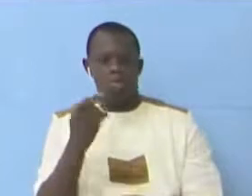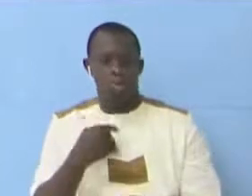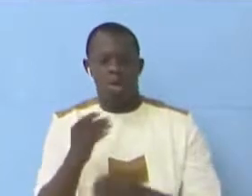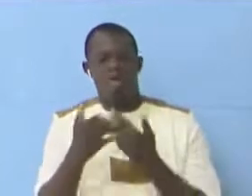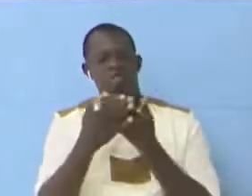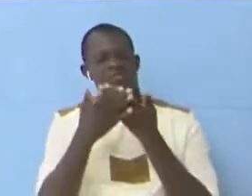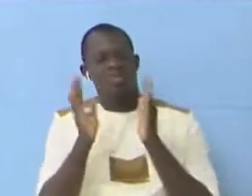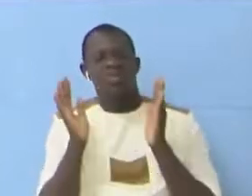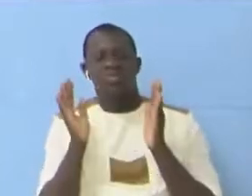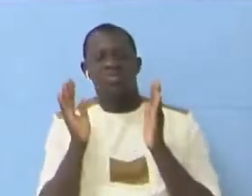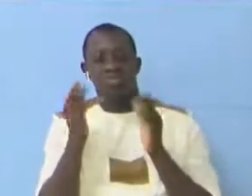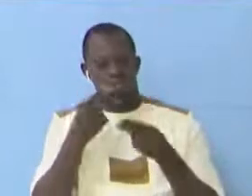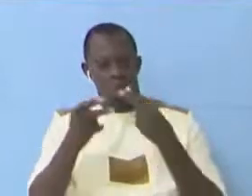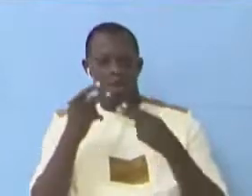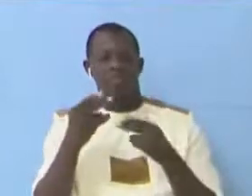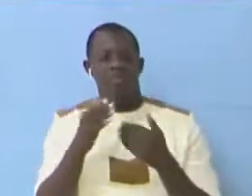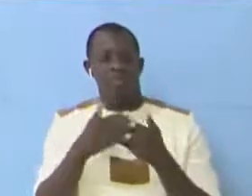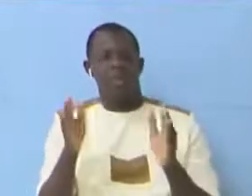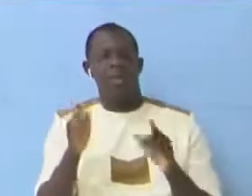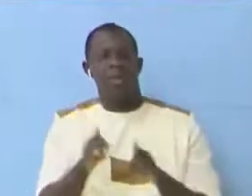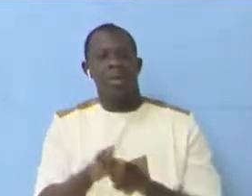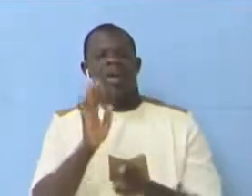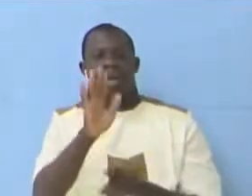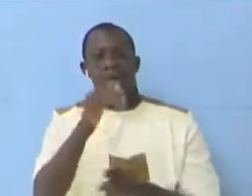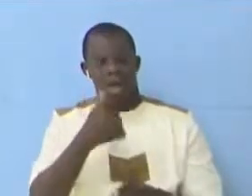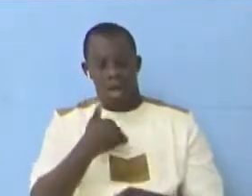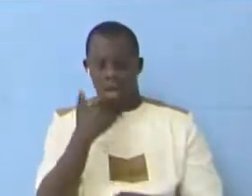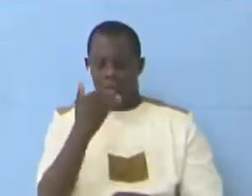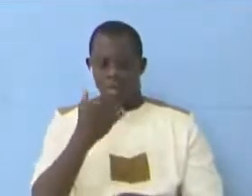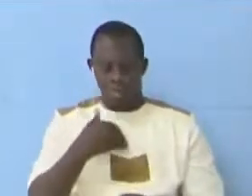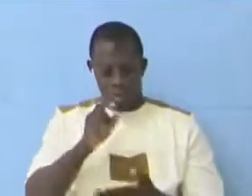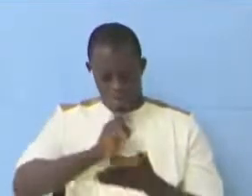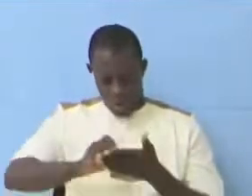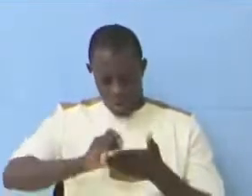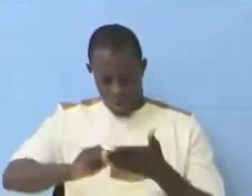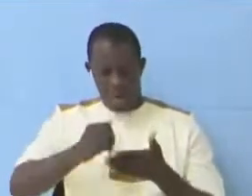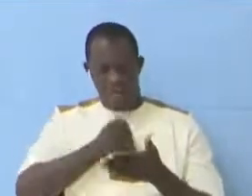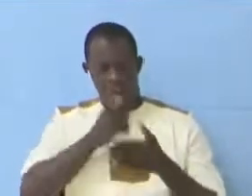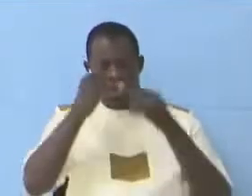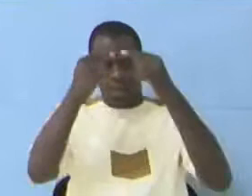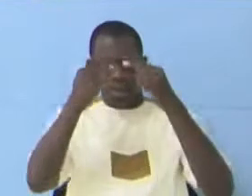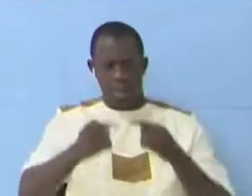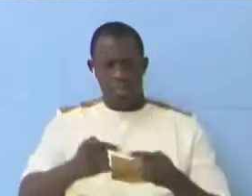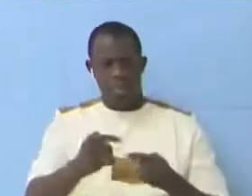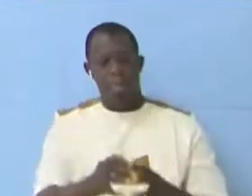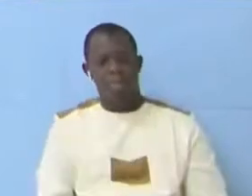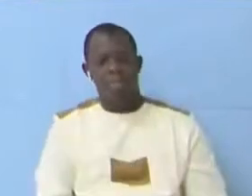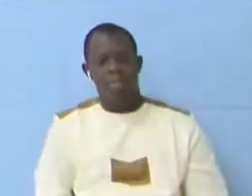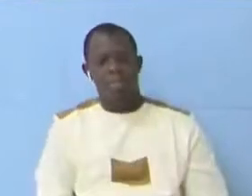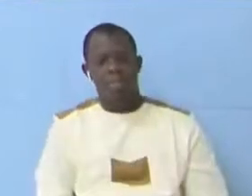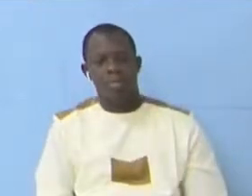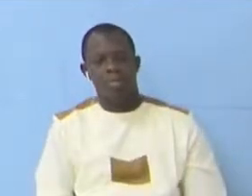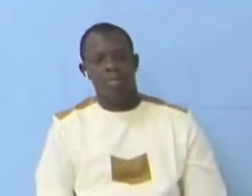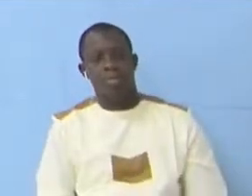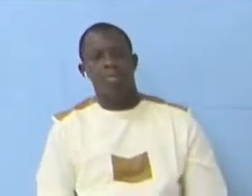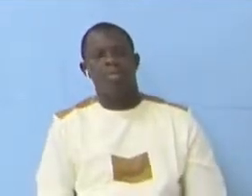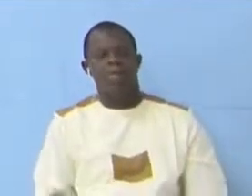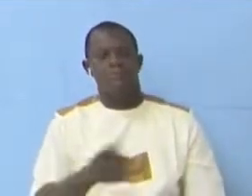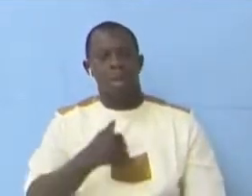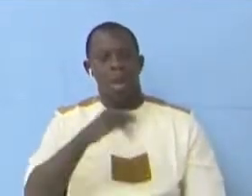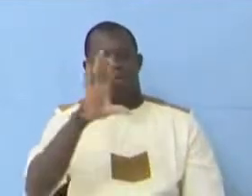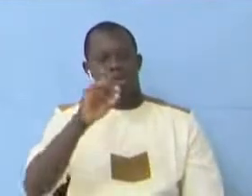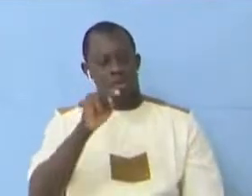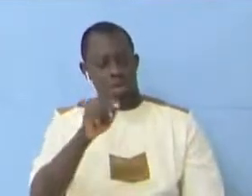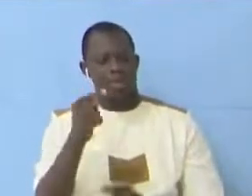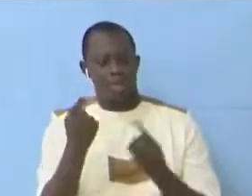story. Ci laa jeexal. Little later, I was asked to write my statement. Ci lu gàtt nag ci lañ ma wax ne ma bindu sumay kàddu. I did that.